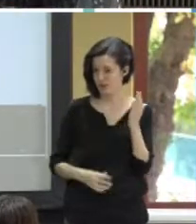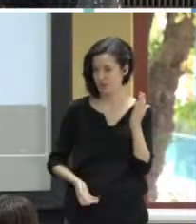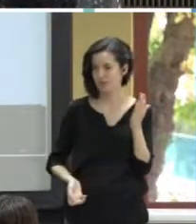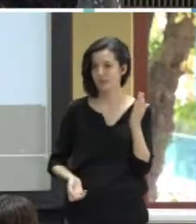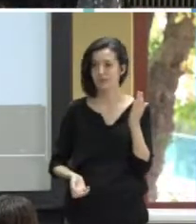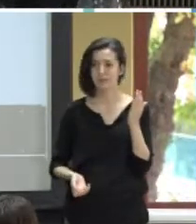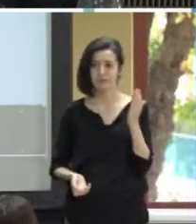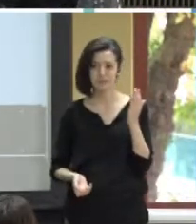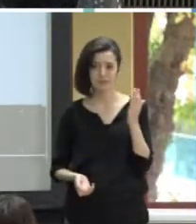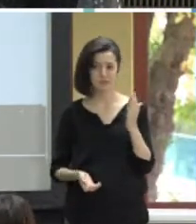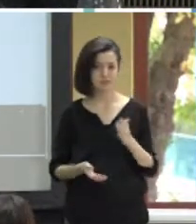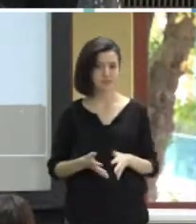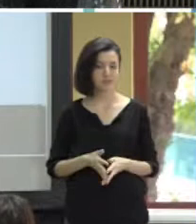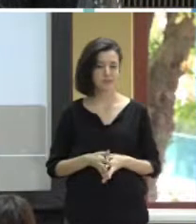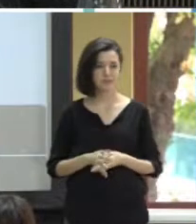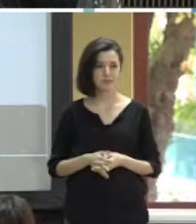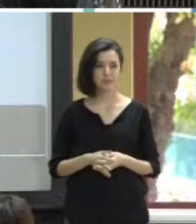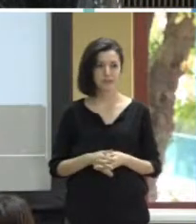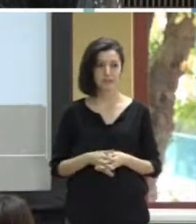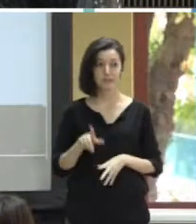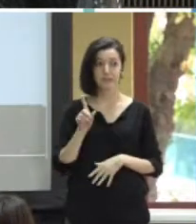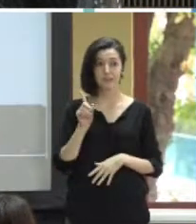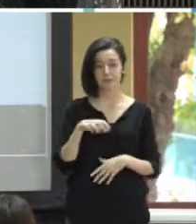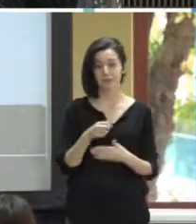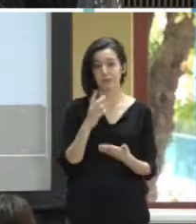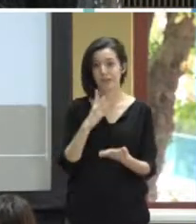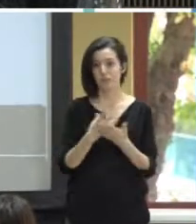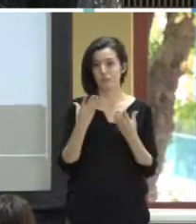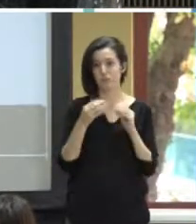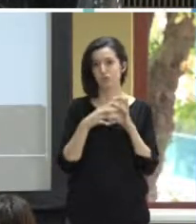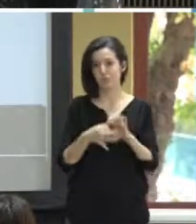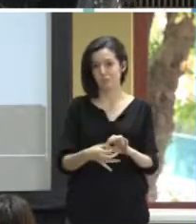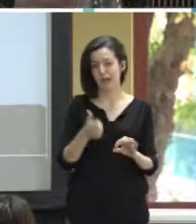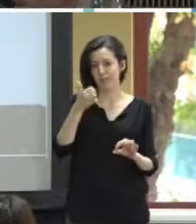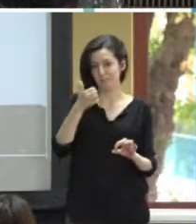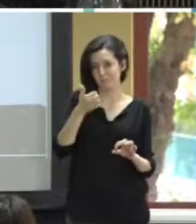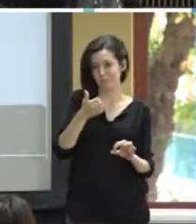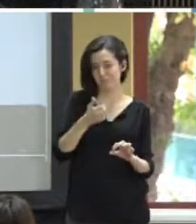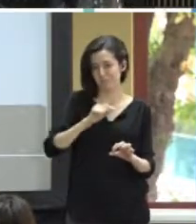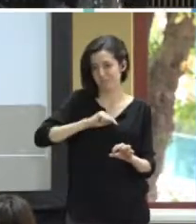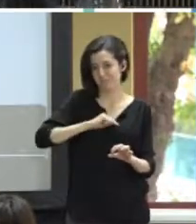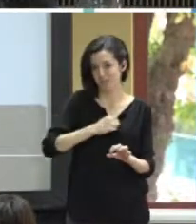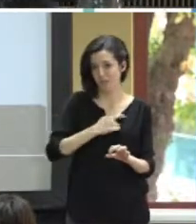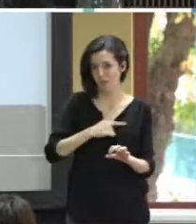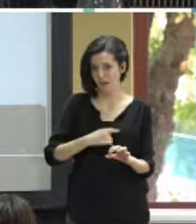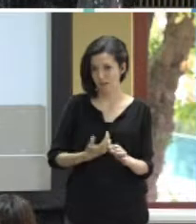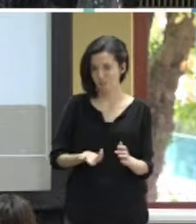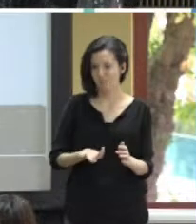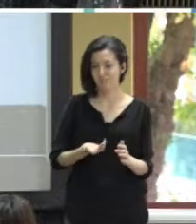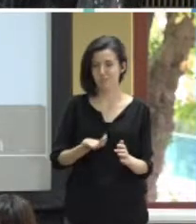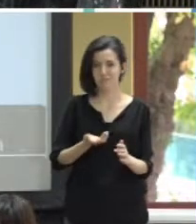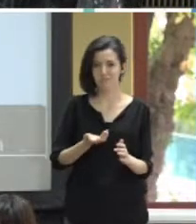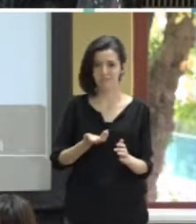Corazon, of our app, basically, because we use it as little canals for every